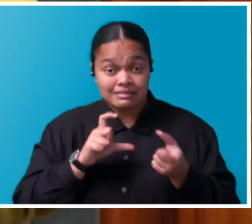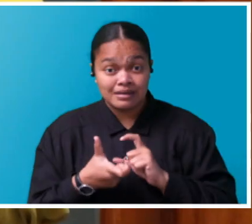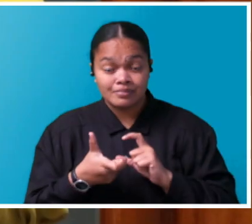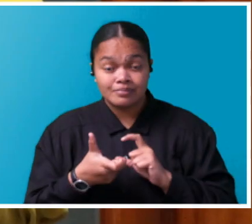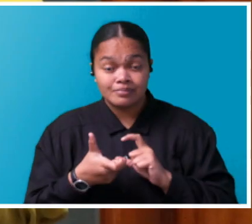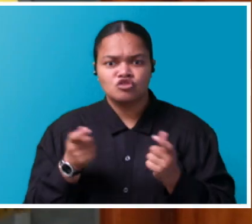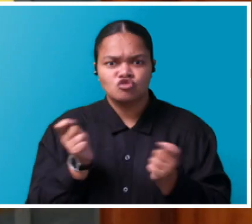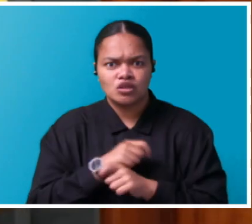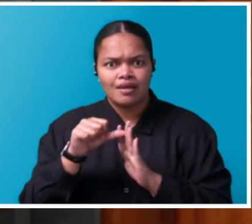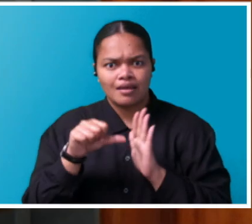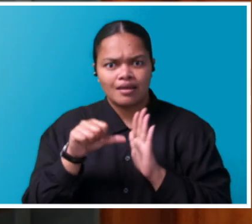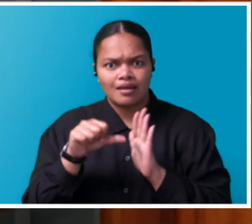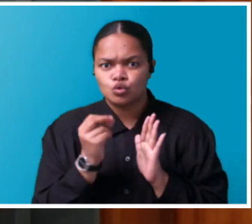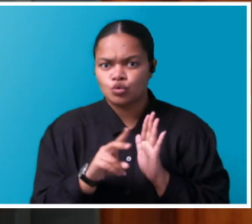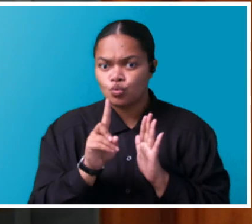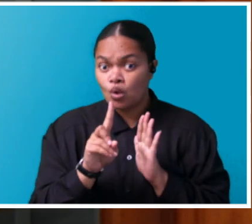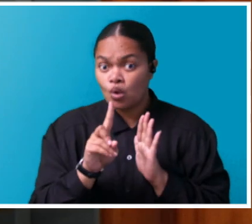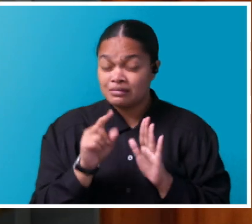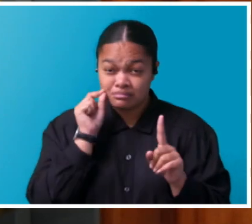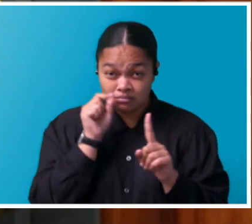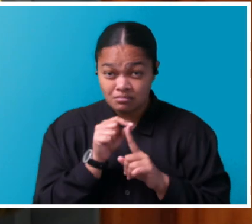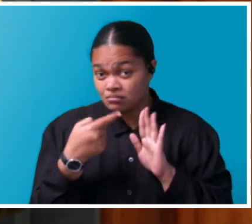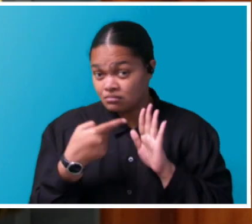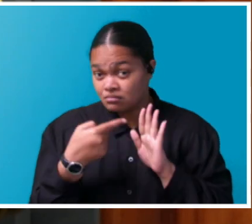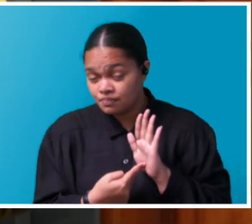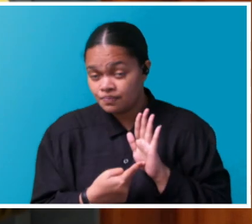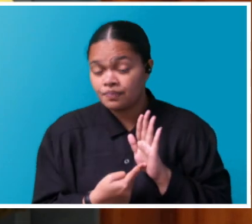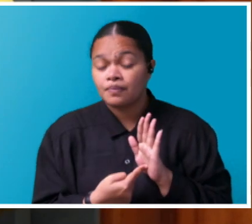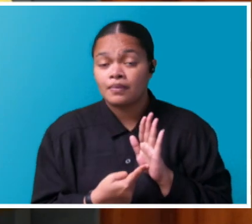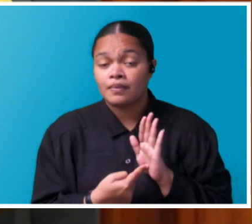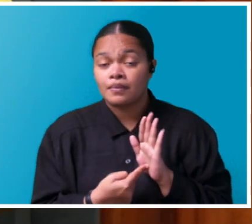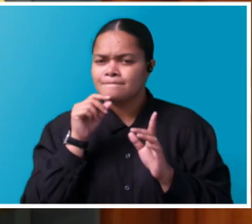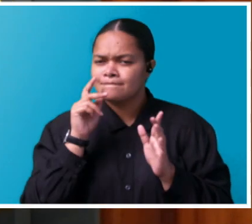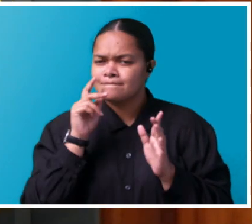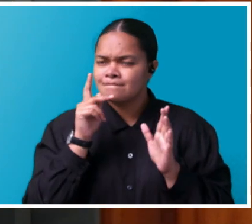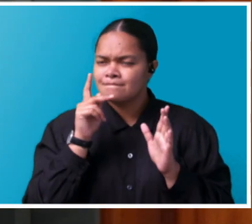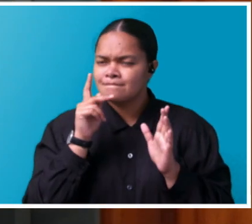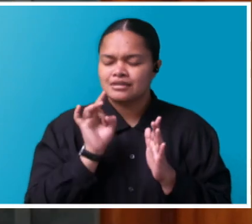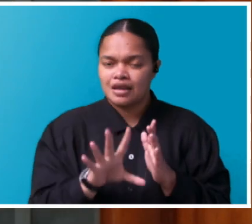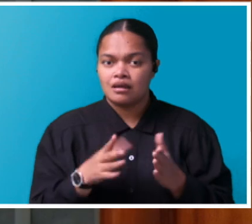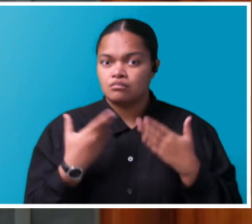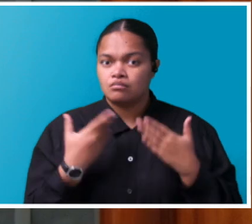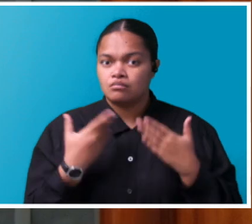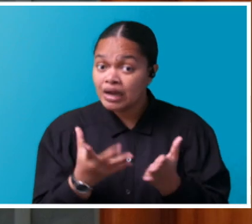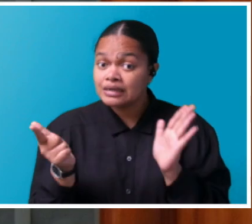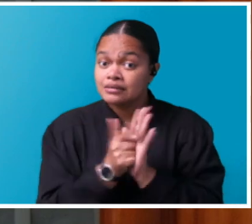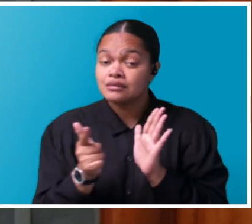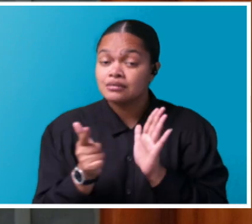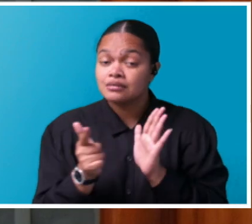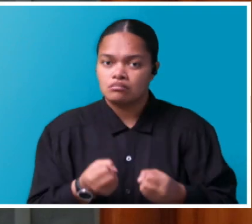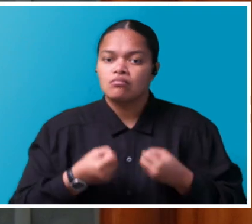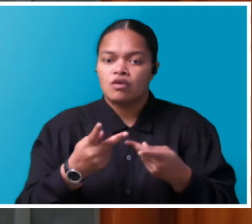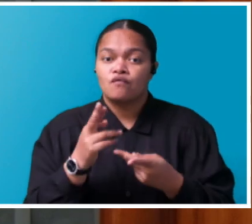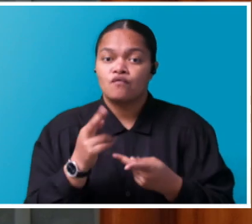of 2021, in particular Part 10, was to provide the legal provisions for the transfer